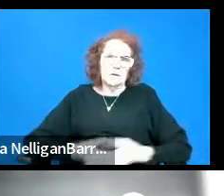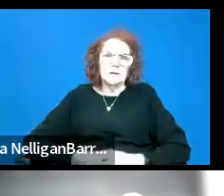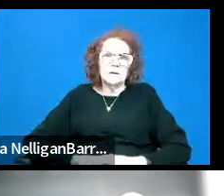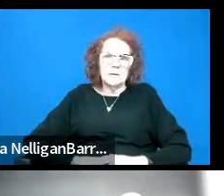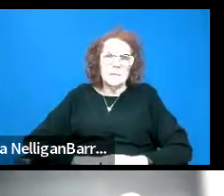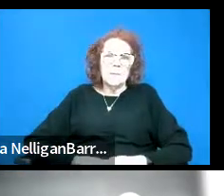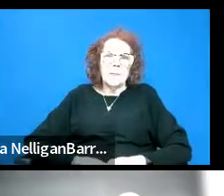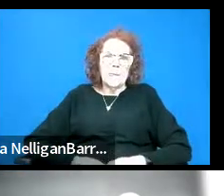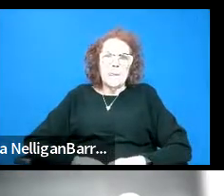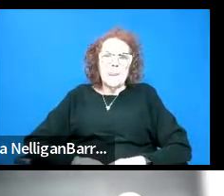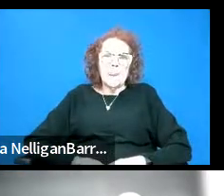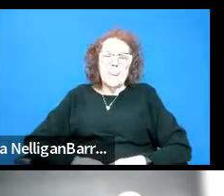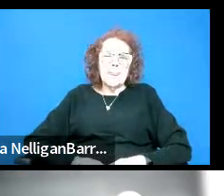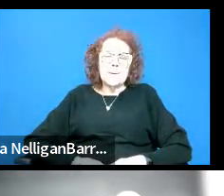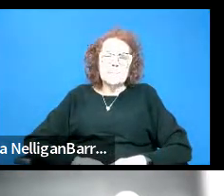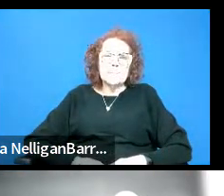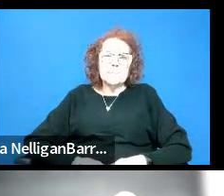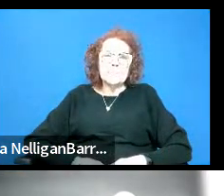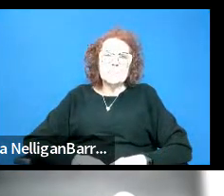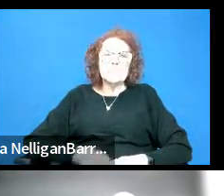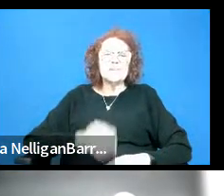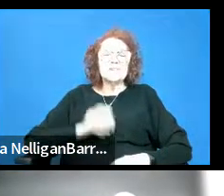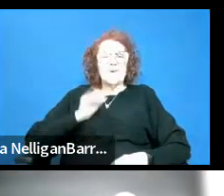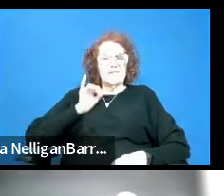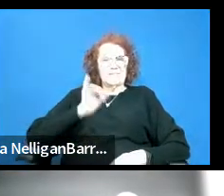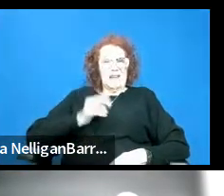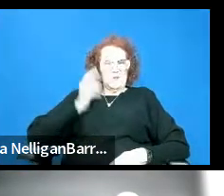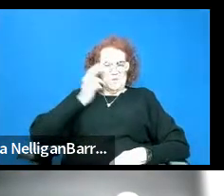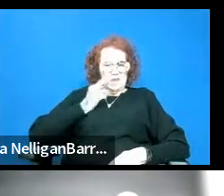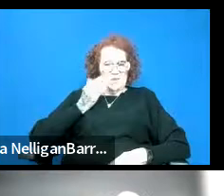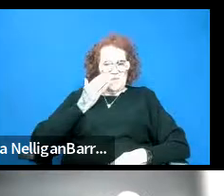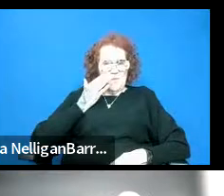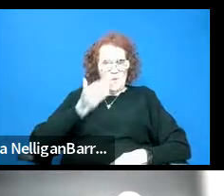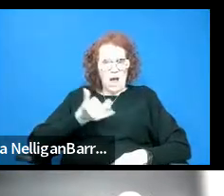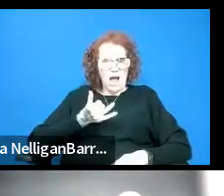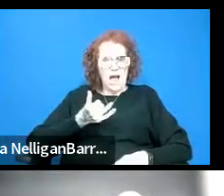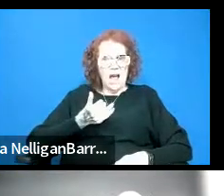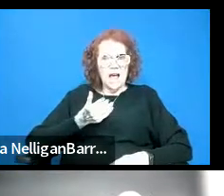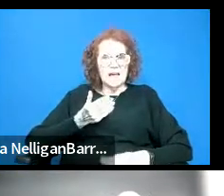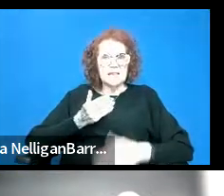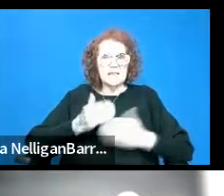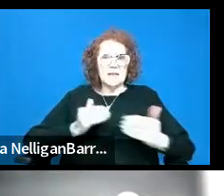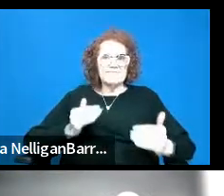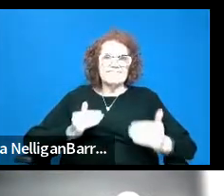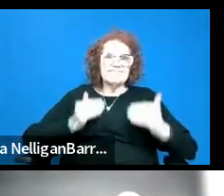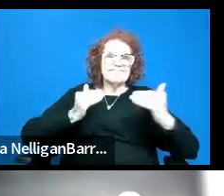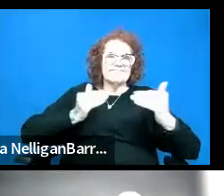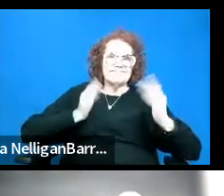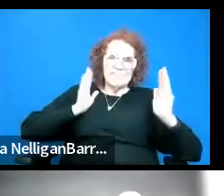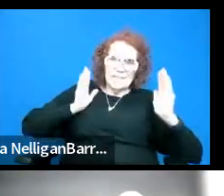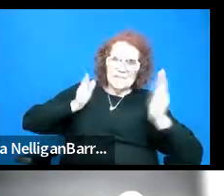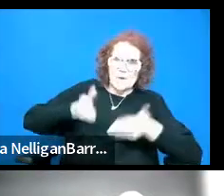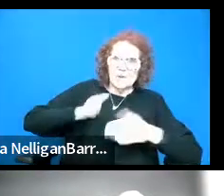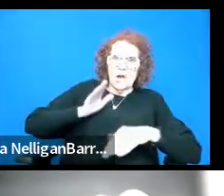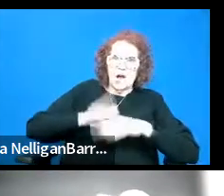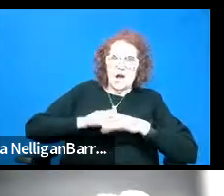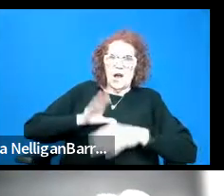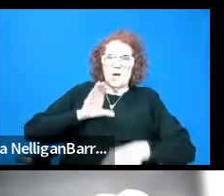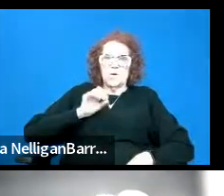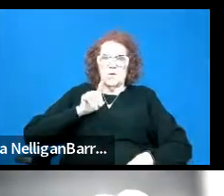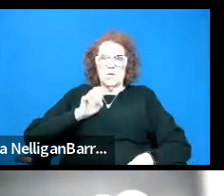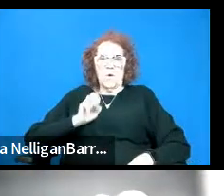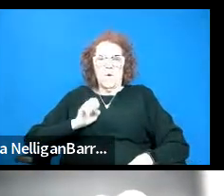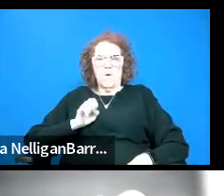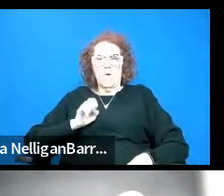it gives reason to why there is some level of focus on code enforcement. There are many reasons, but that does give reason